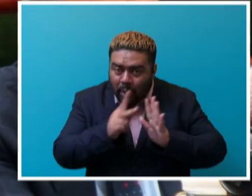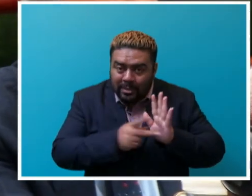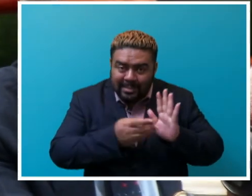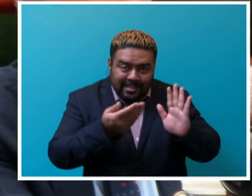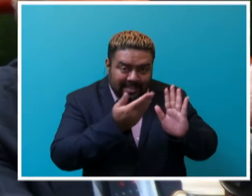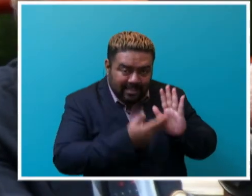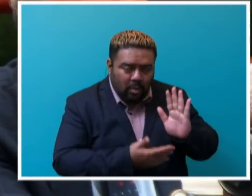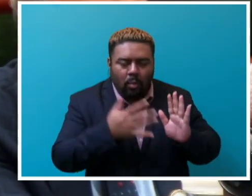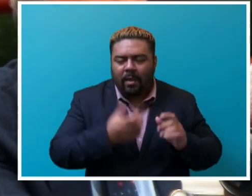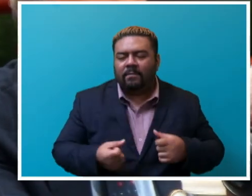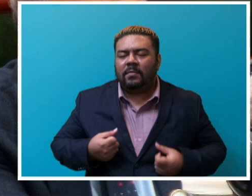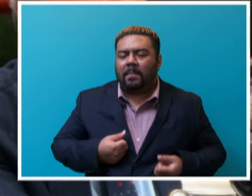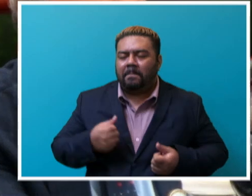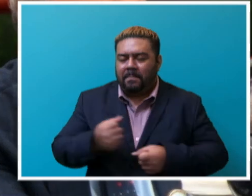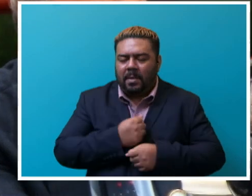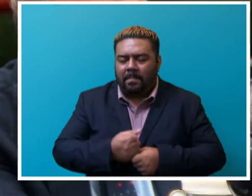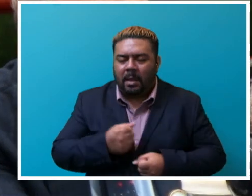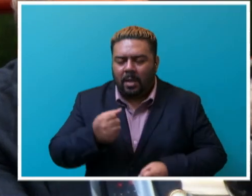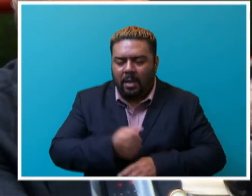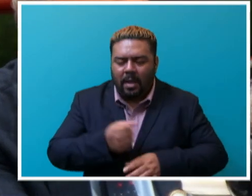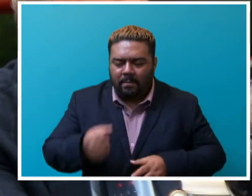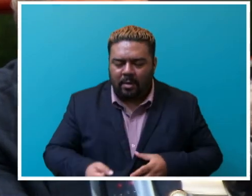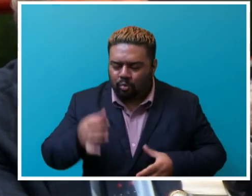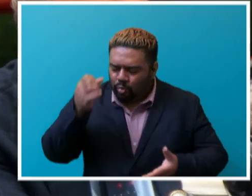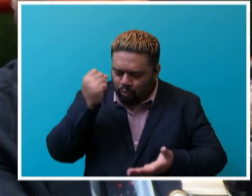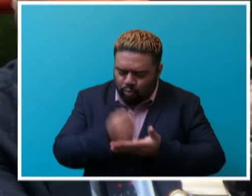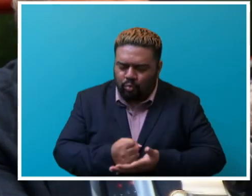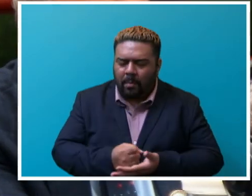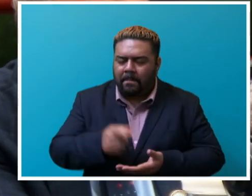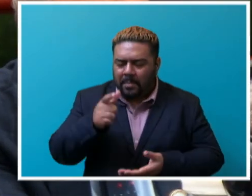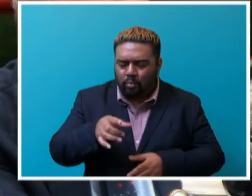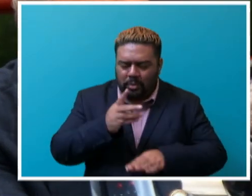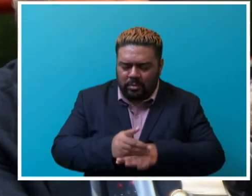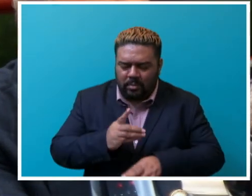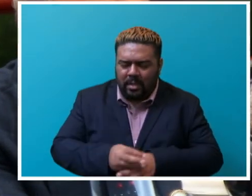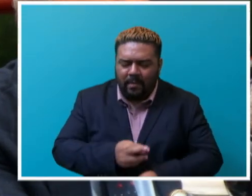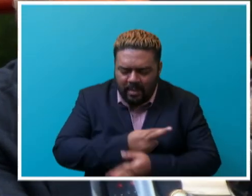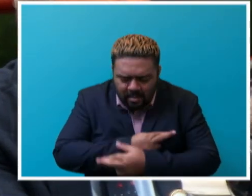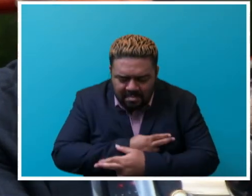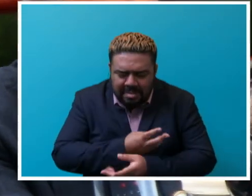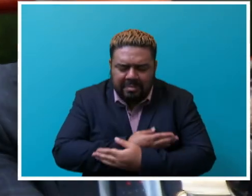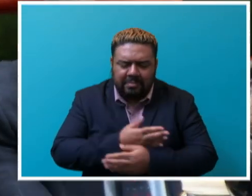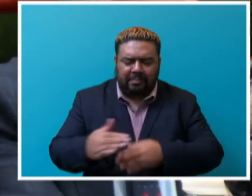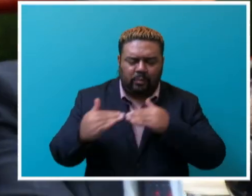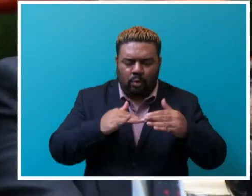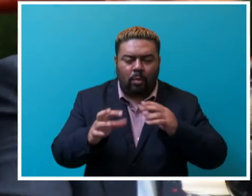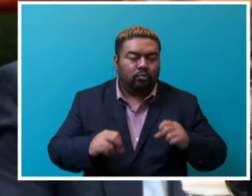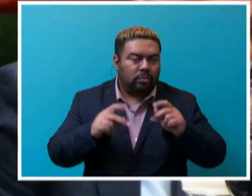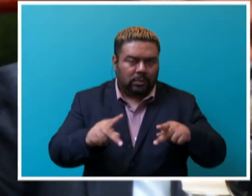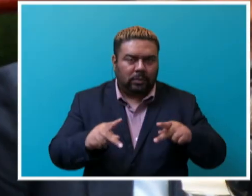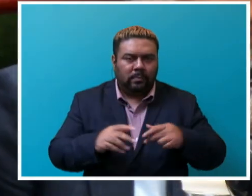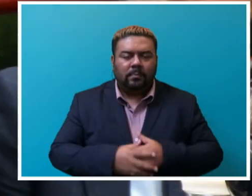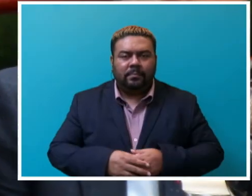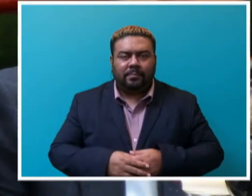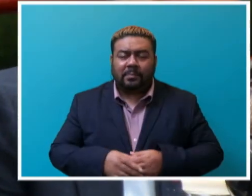made by government shows our determination to ensure persons with disabilities live with dignity, independence, and equal opportunity. I'd